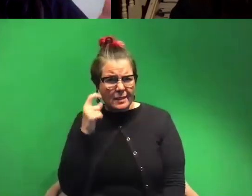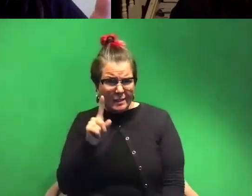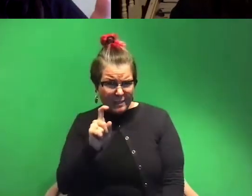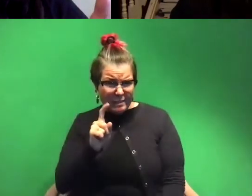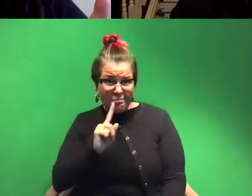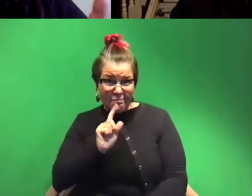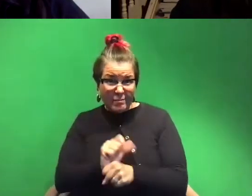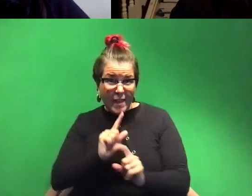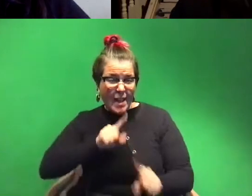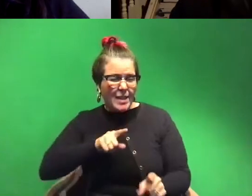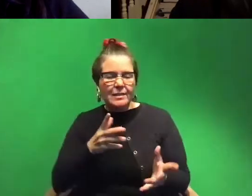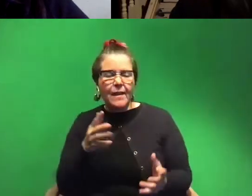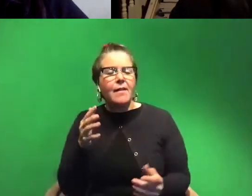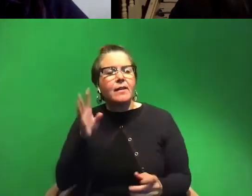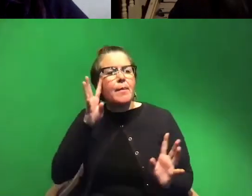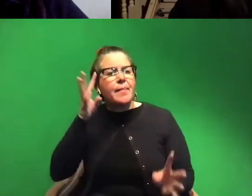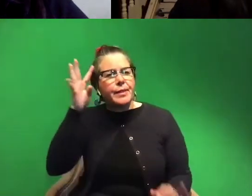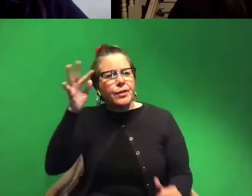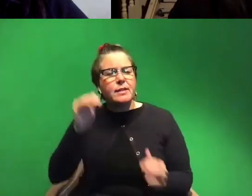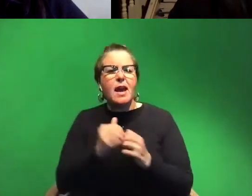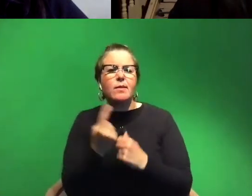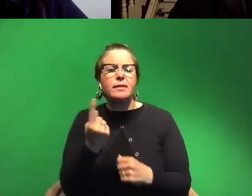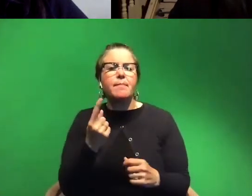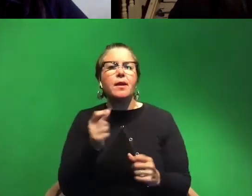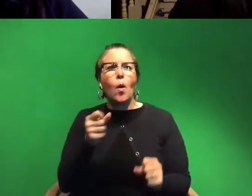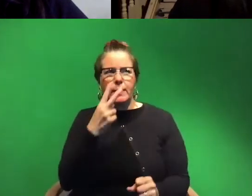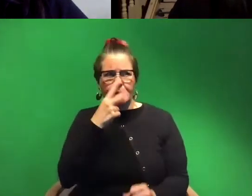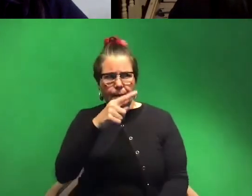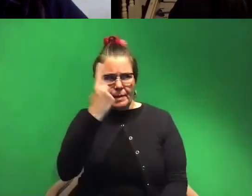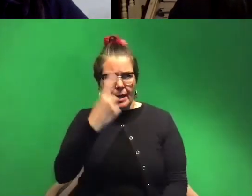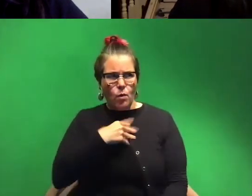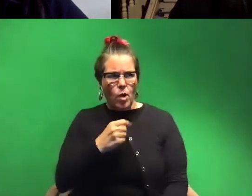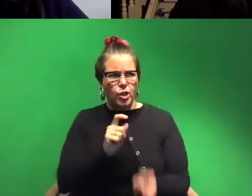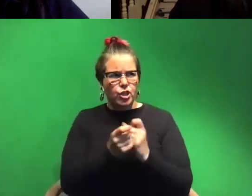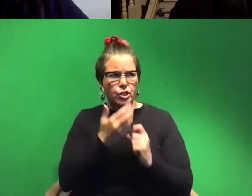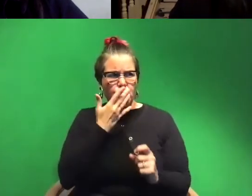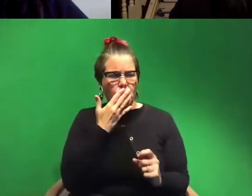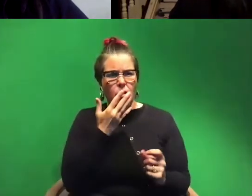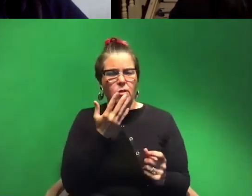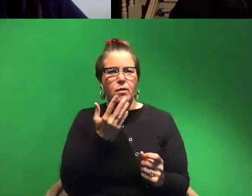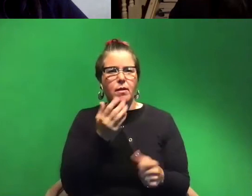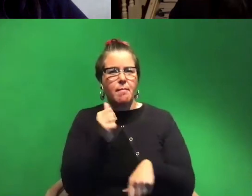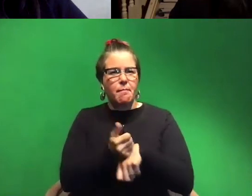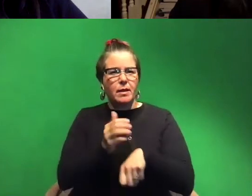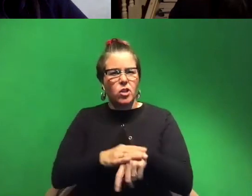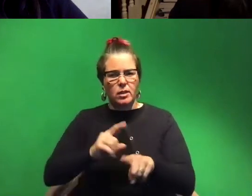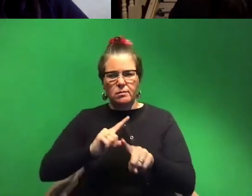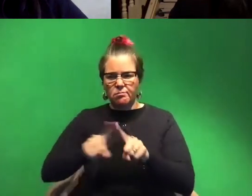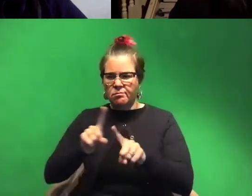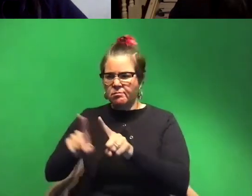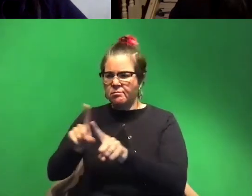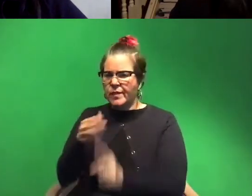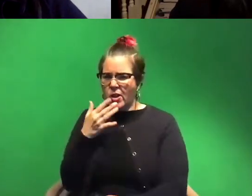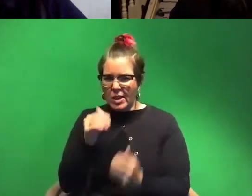lot of theories around, is how does something that can only see in black and white change their color based on a lot of different colors? So